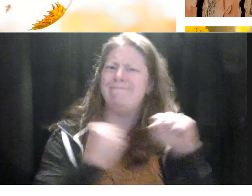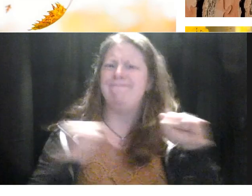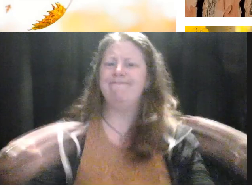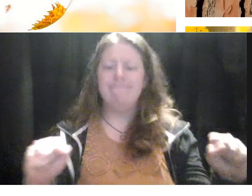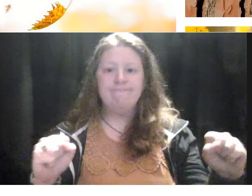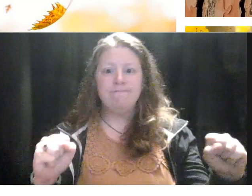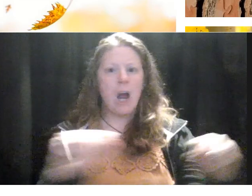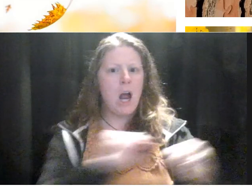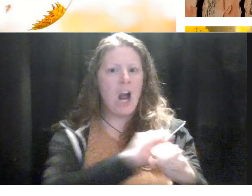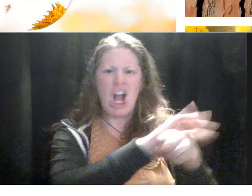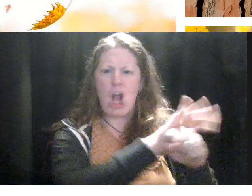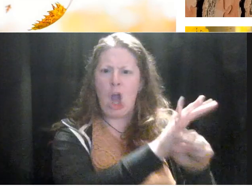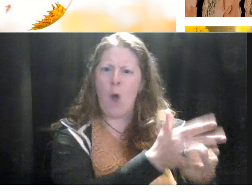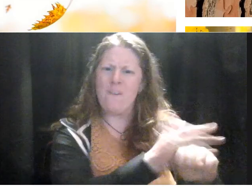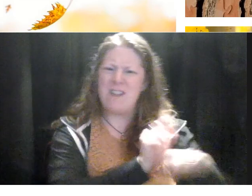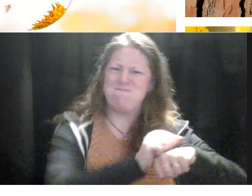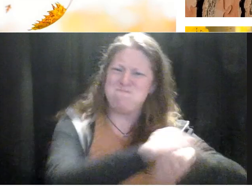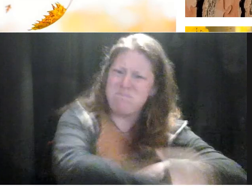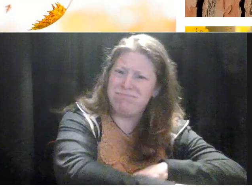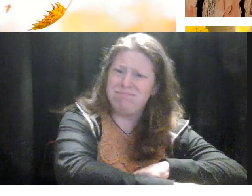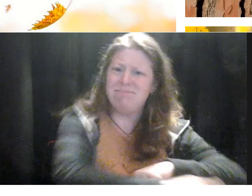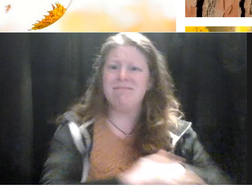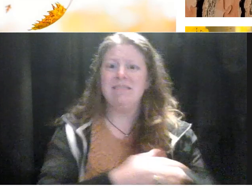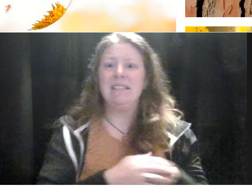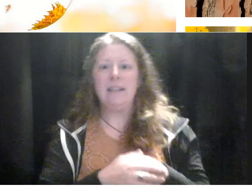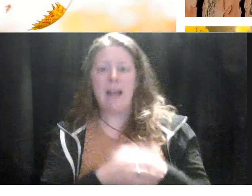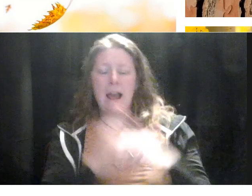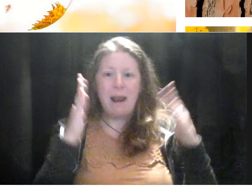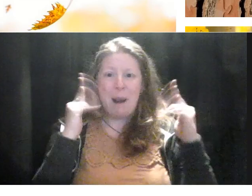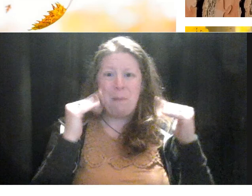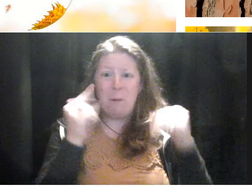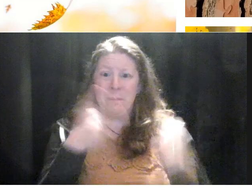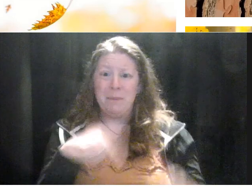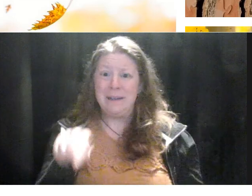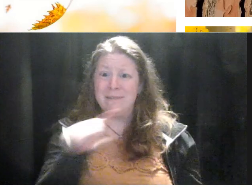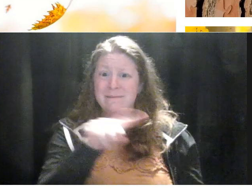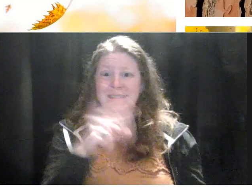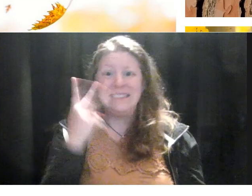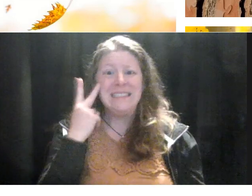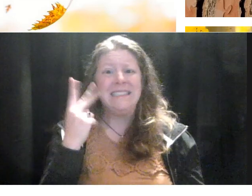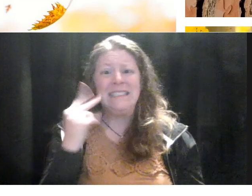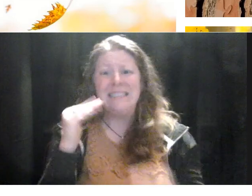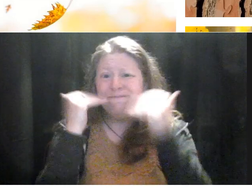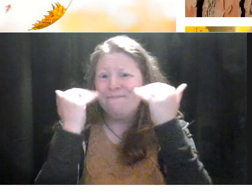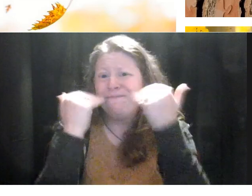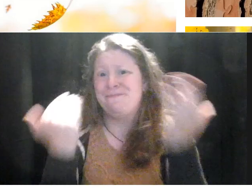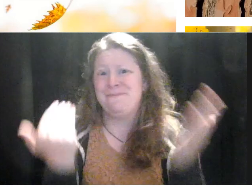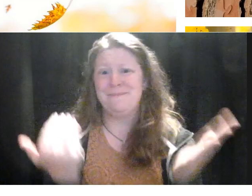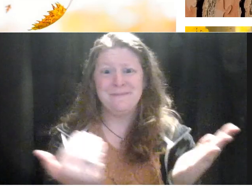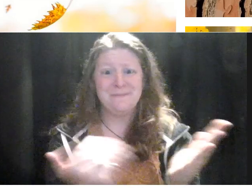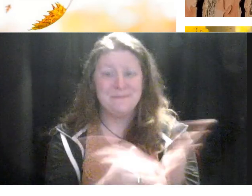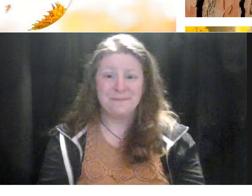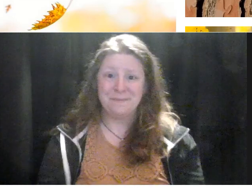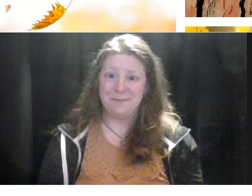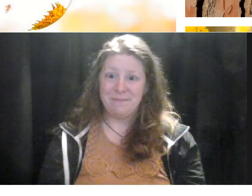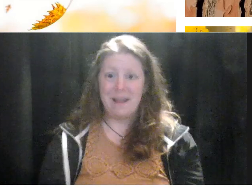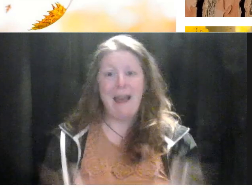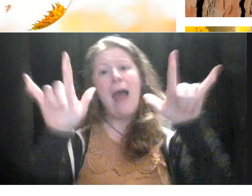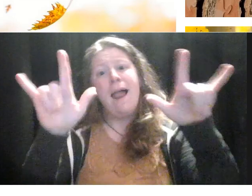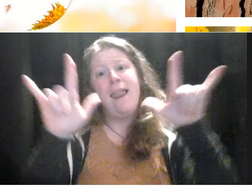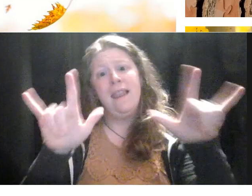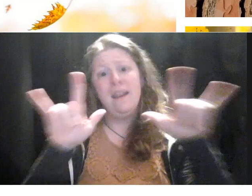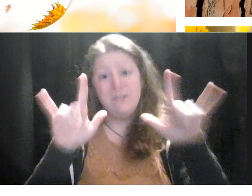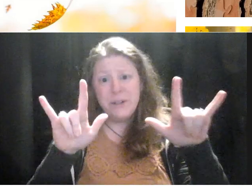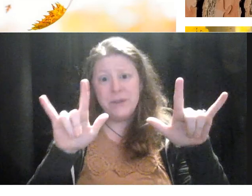next year, we are going to be safe. COVID will be defeated. And hopefully, we will see your